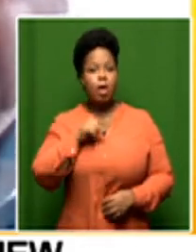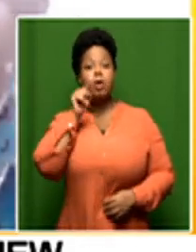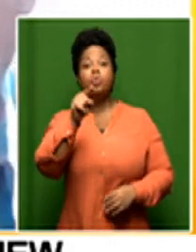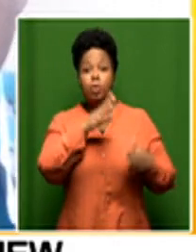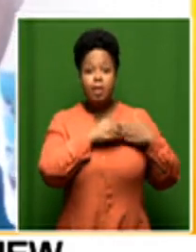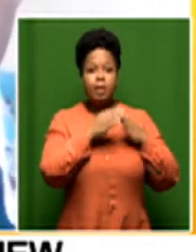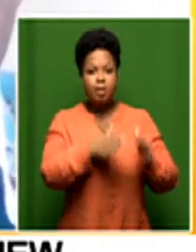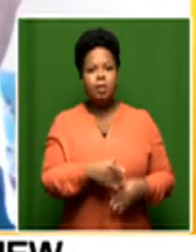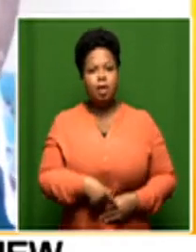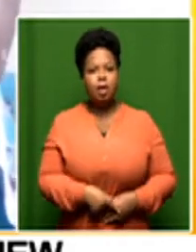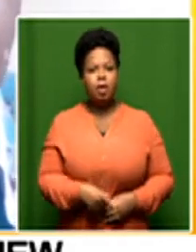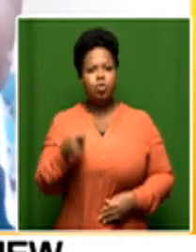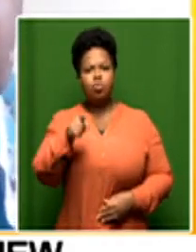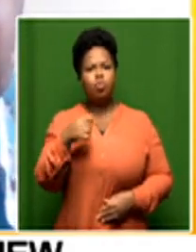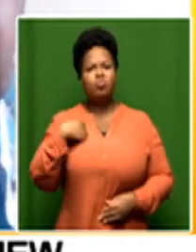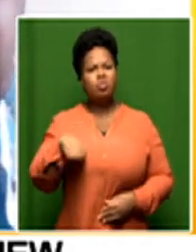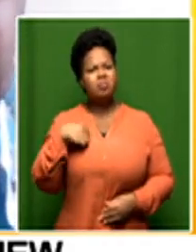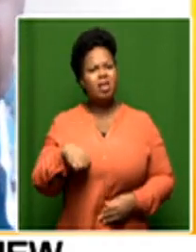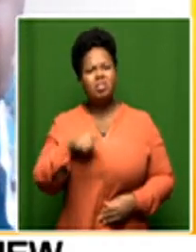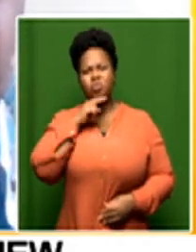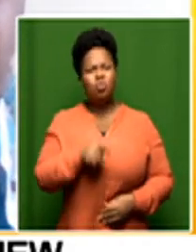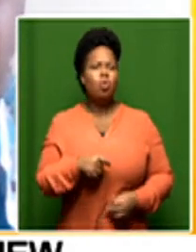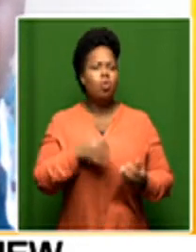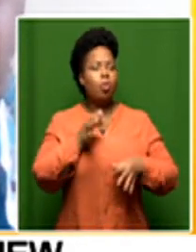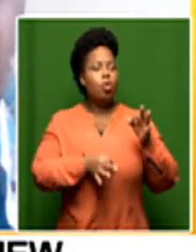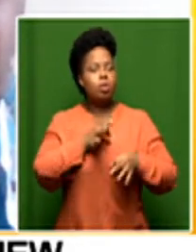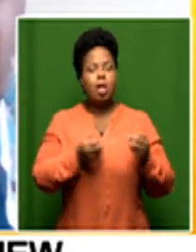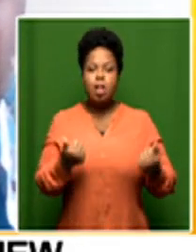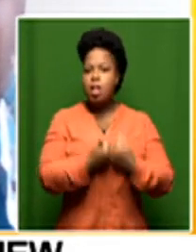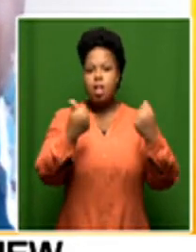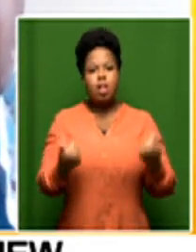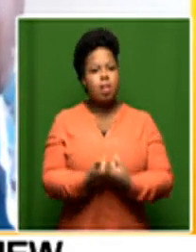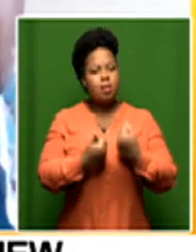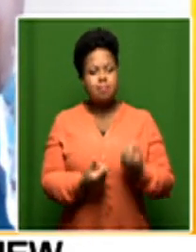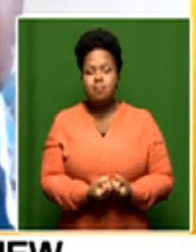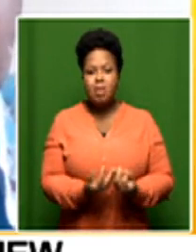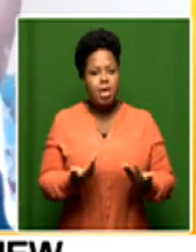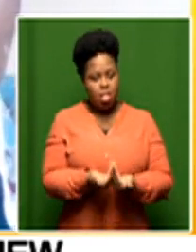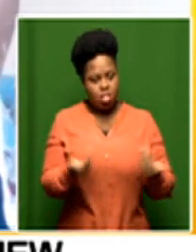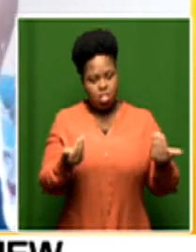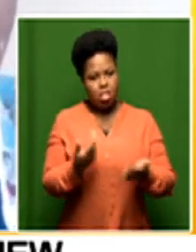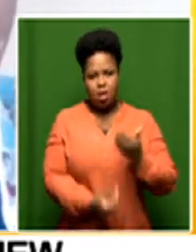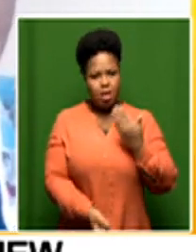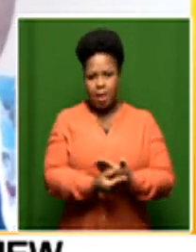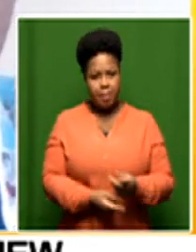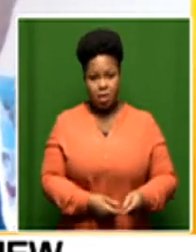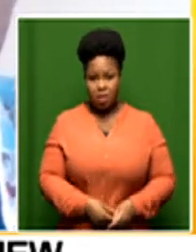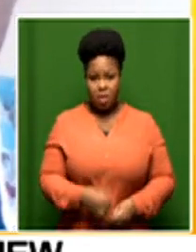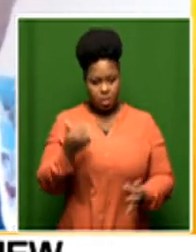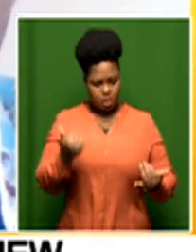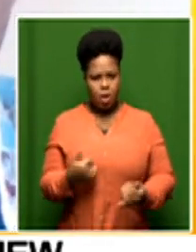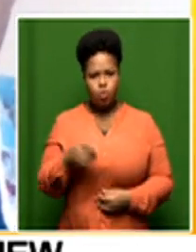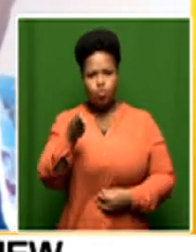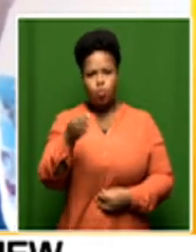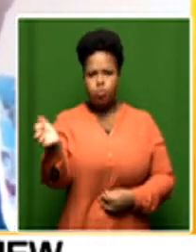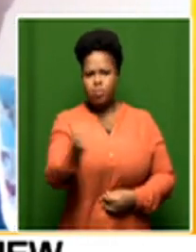leader coming into a metro that has been saddled with political challenges and divisiveness. I mean, your coming to